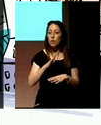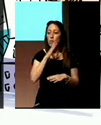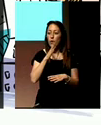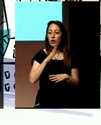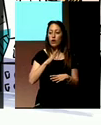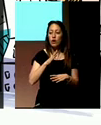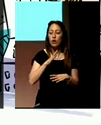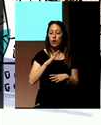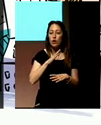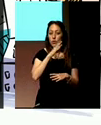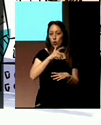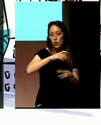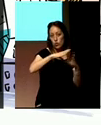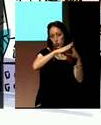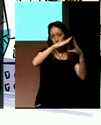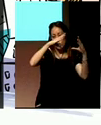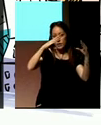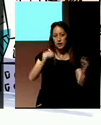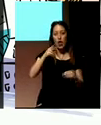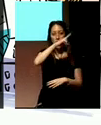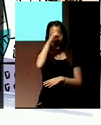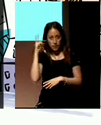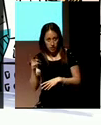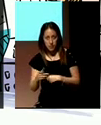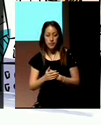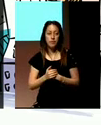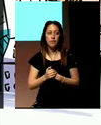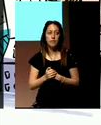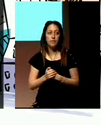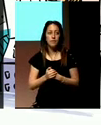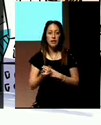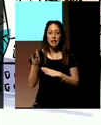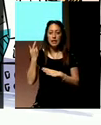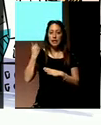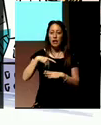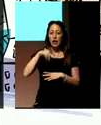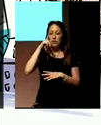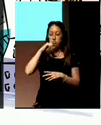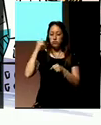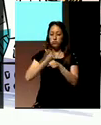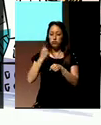He graduated in the Polytechnical University of Madrid. He has